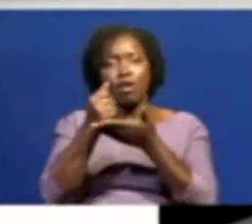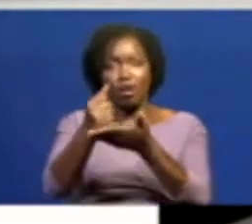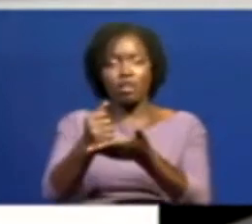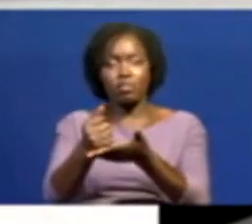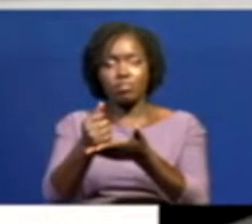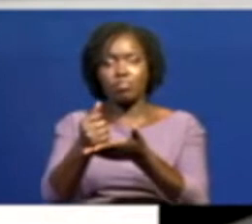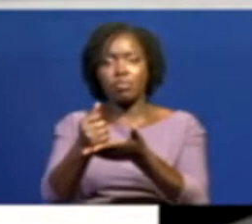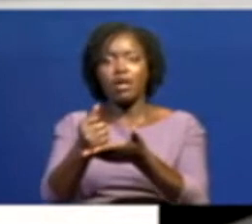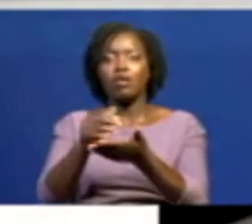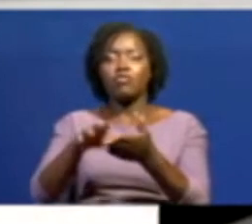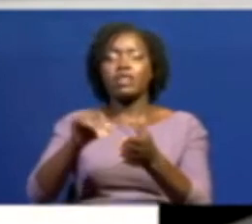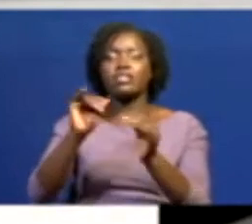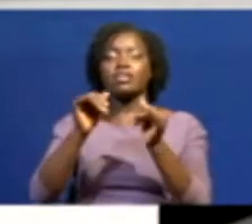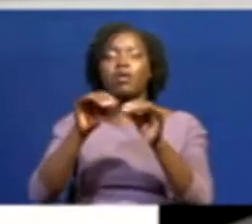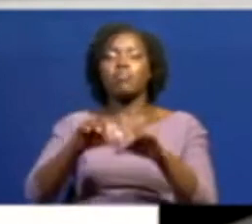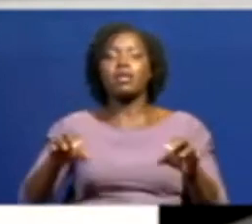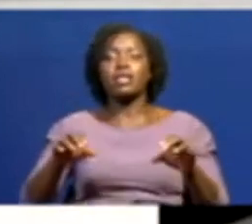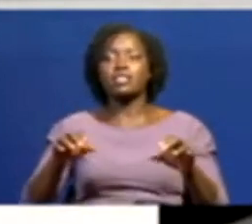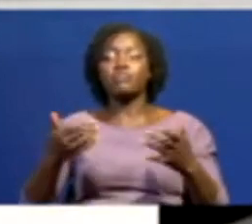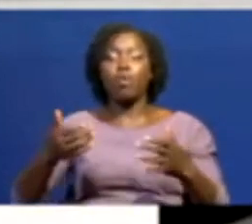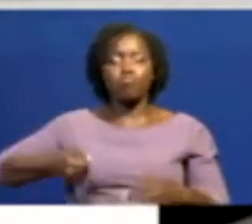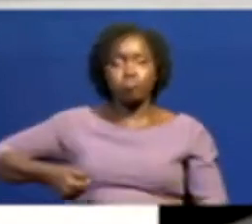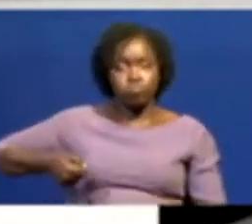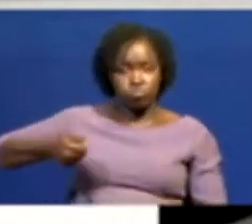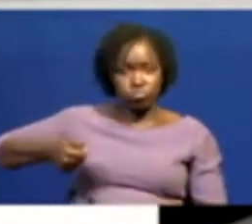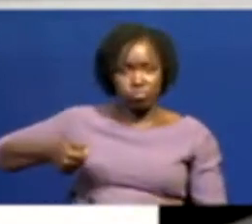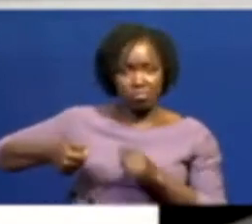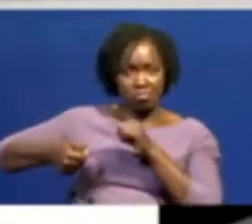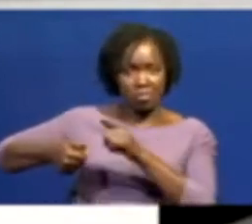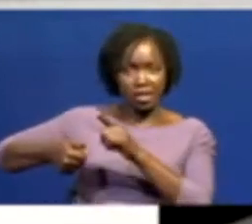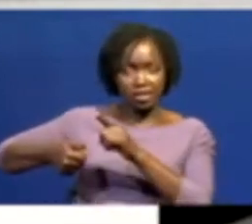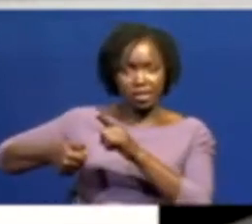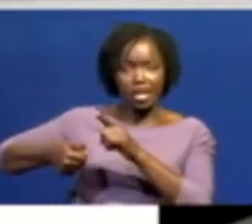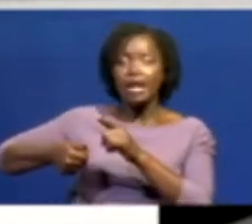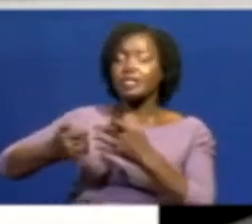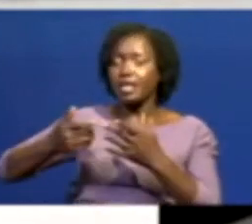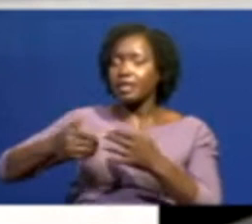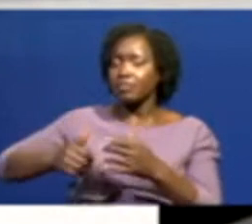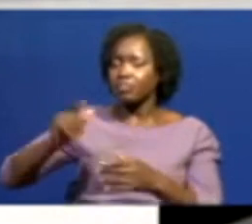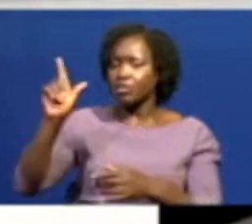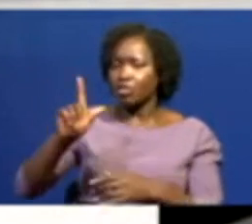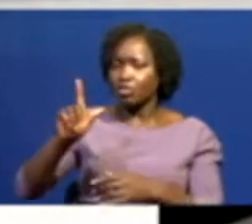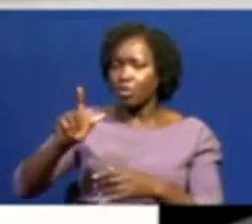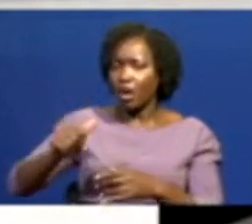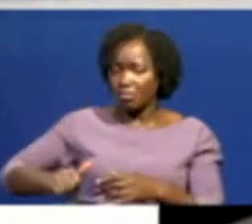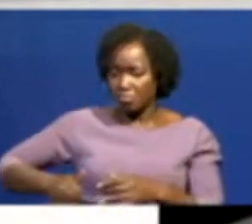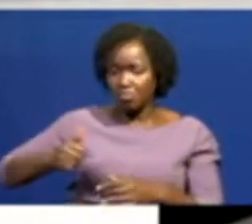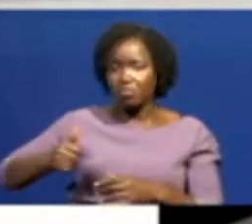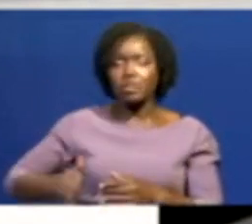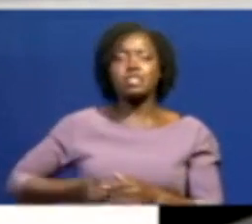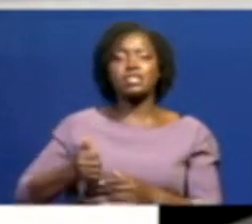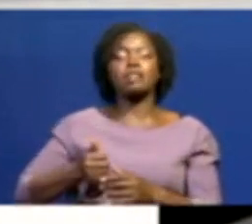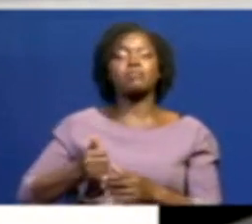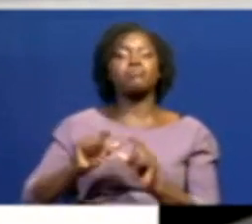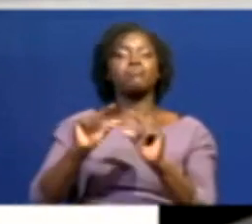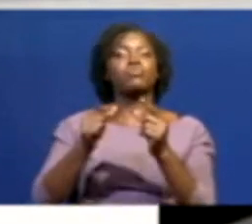and help them find new markets for their commodities. The Lodwar Basket Market Self-help group says it is still reeling from the